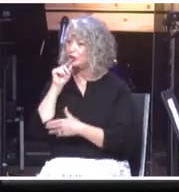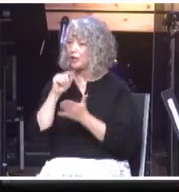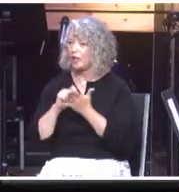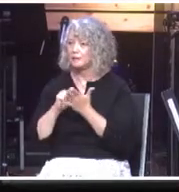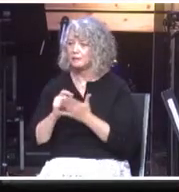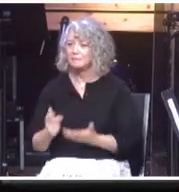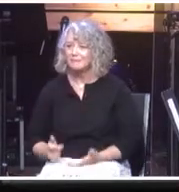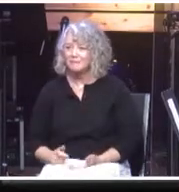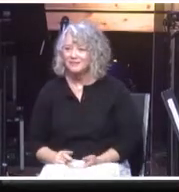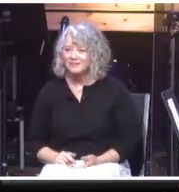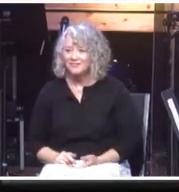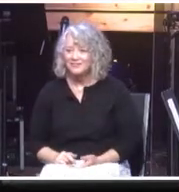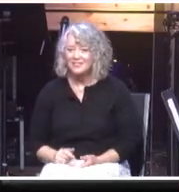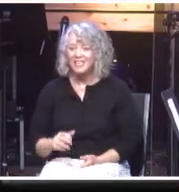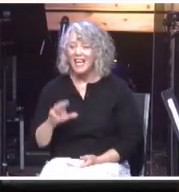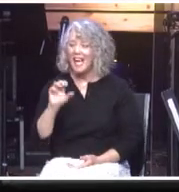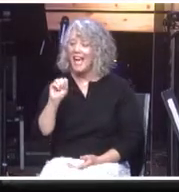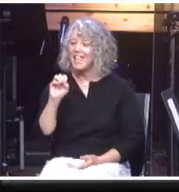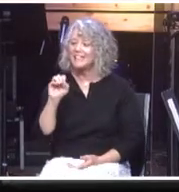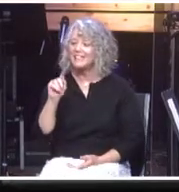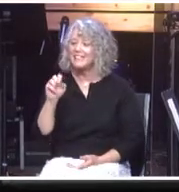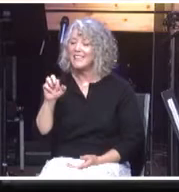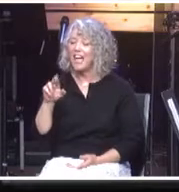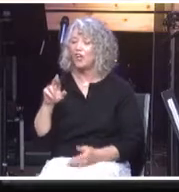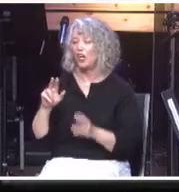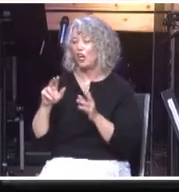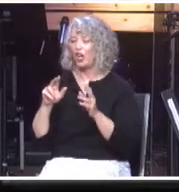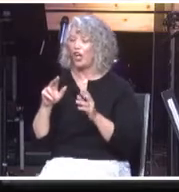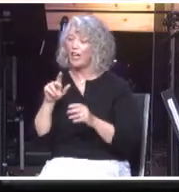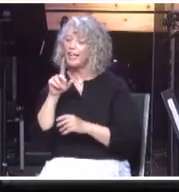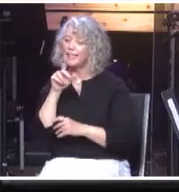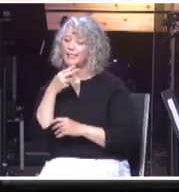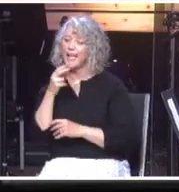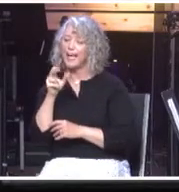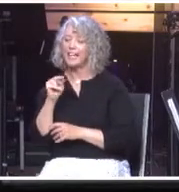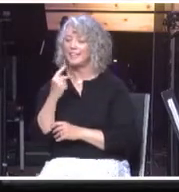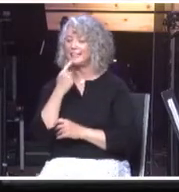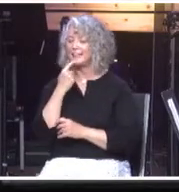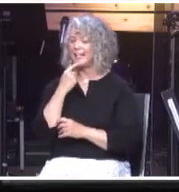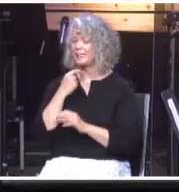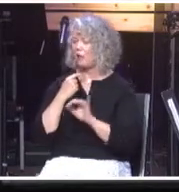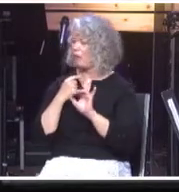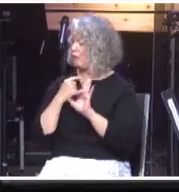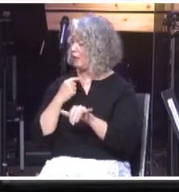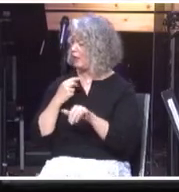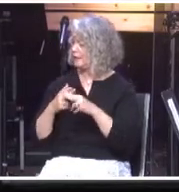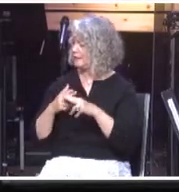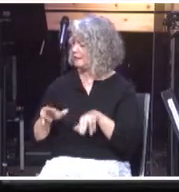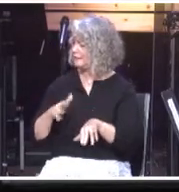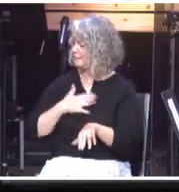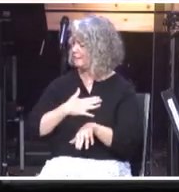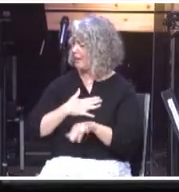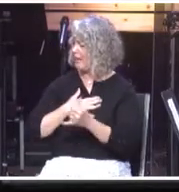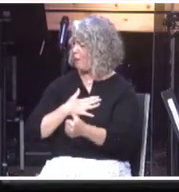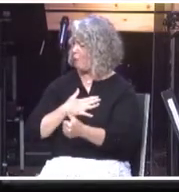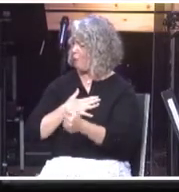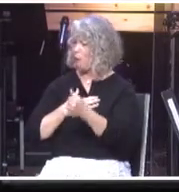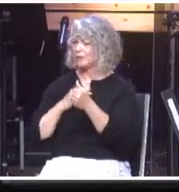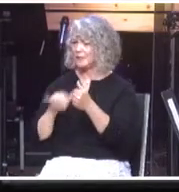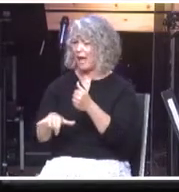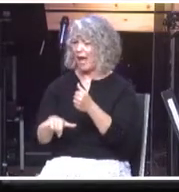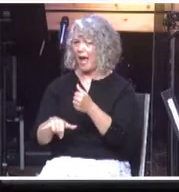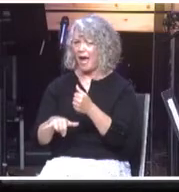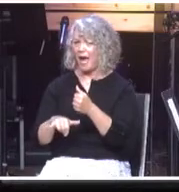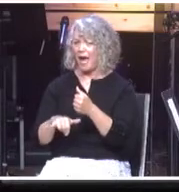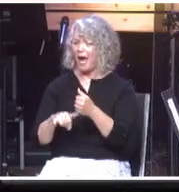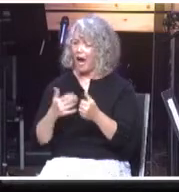you might want to know that a setter is a hen that decides that she wants to assemble a collection of eggs for herself, and she wants to raise